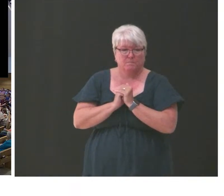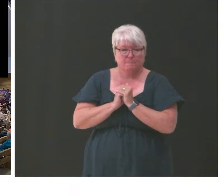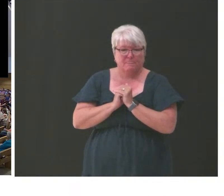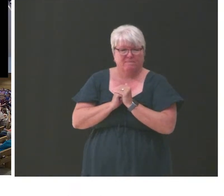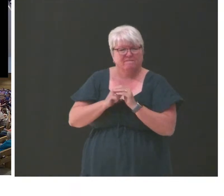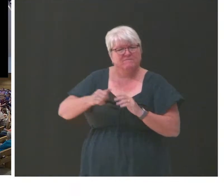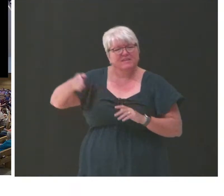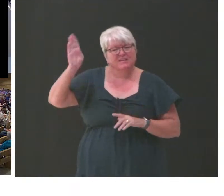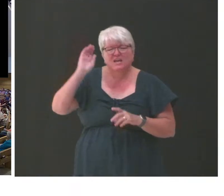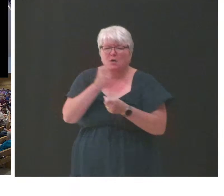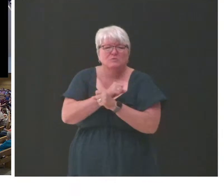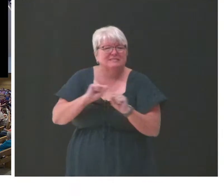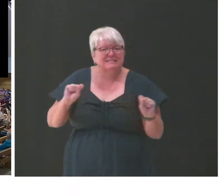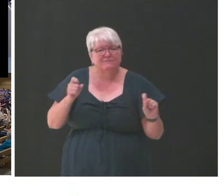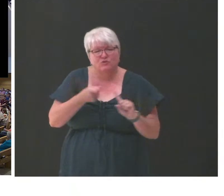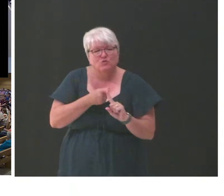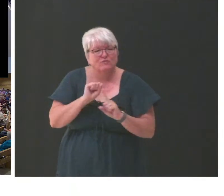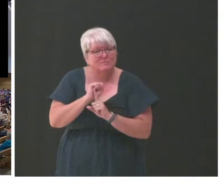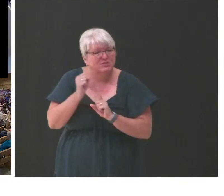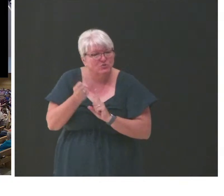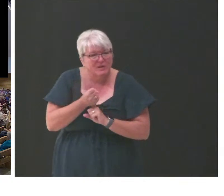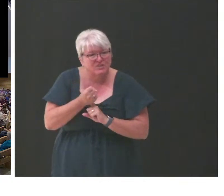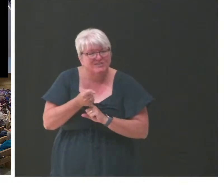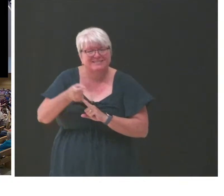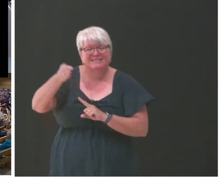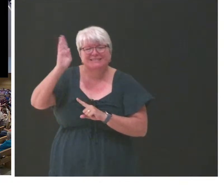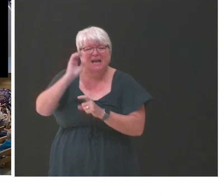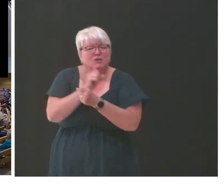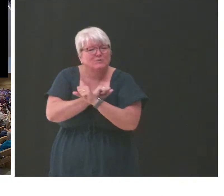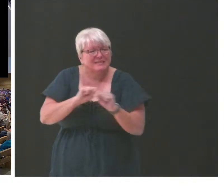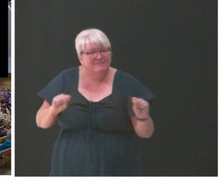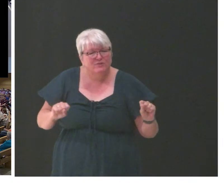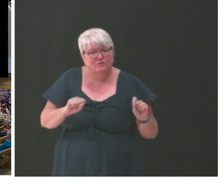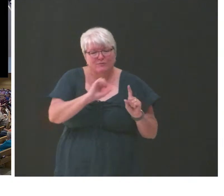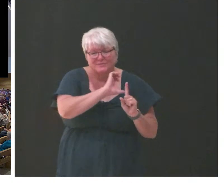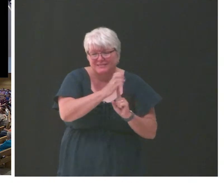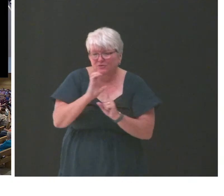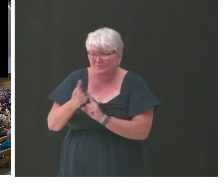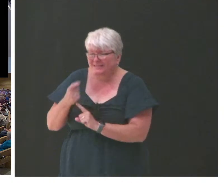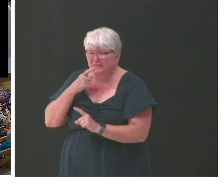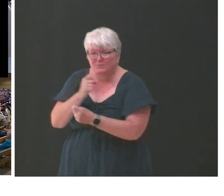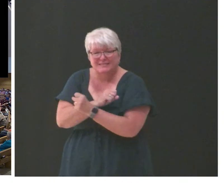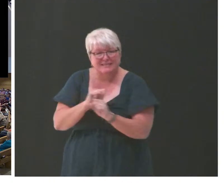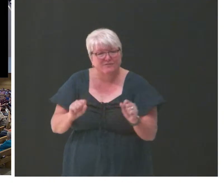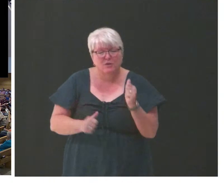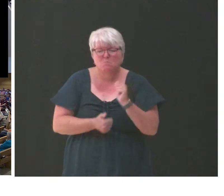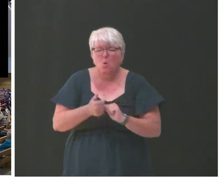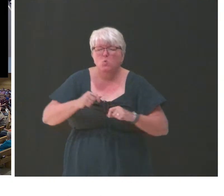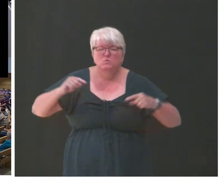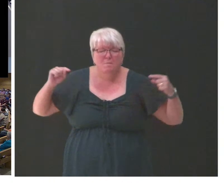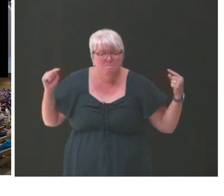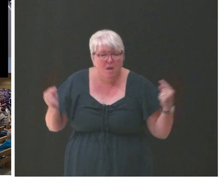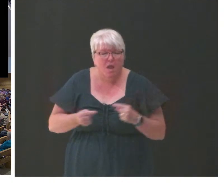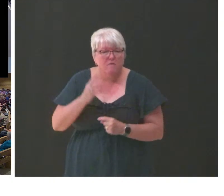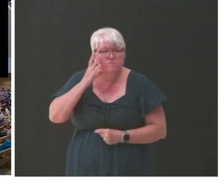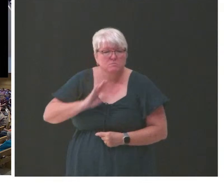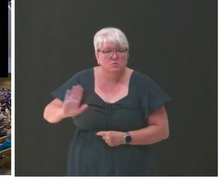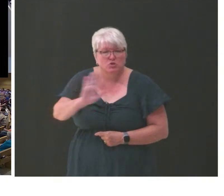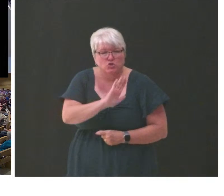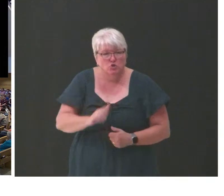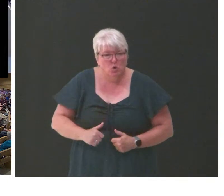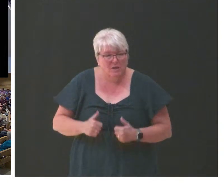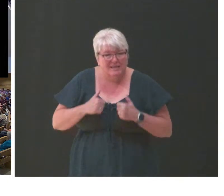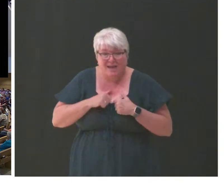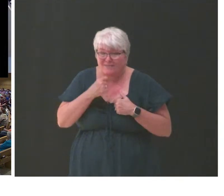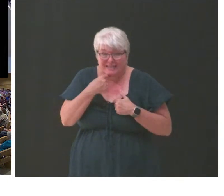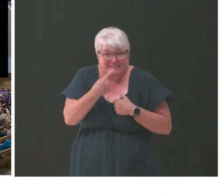God will deliver you from situations. God will deliver you from circumstances. God will deliver you from the most painful experiences of your life. It